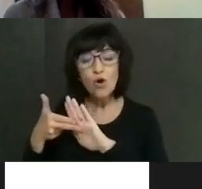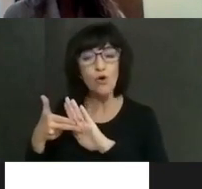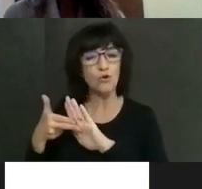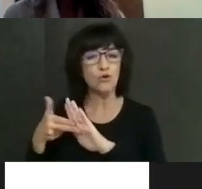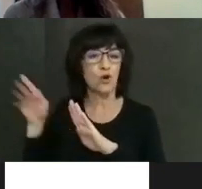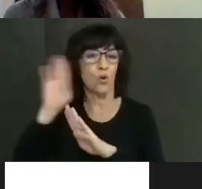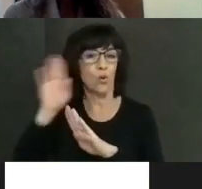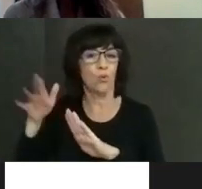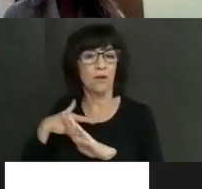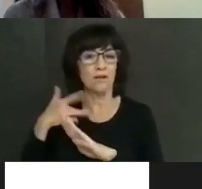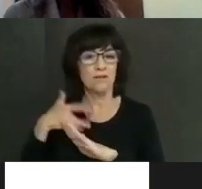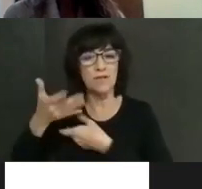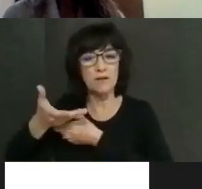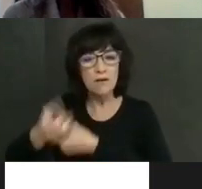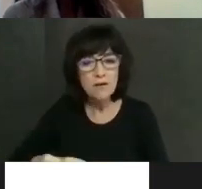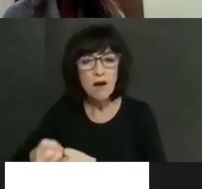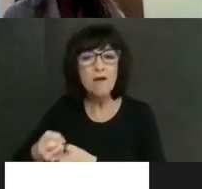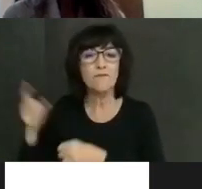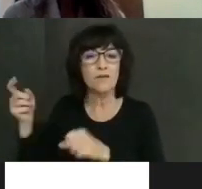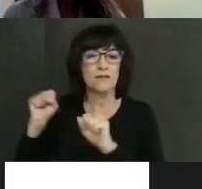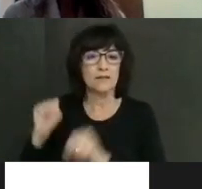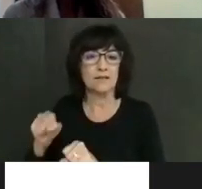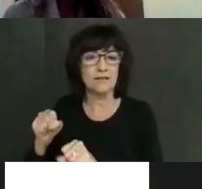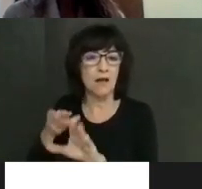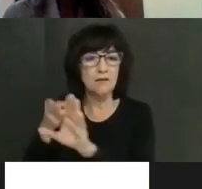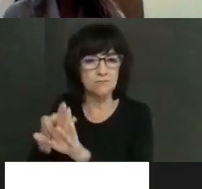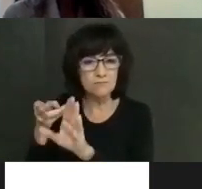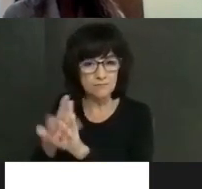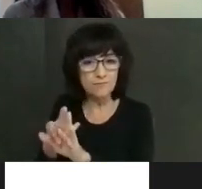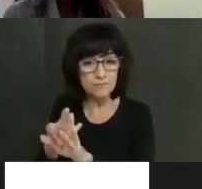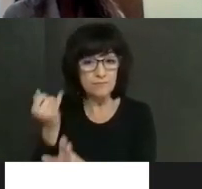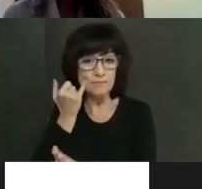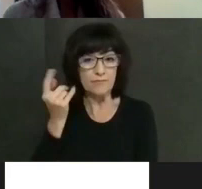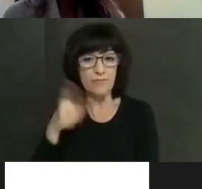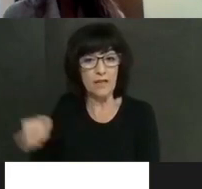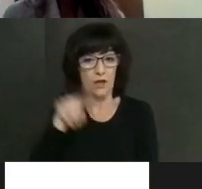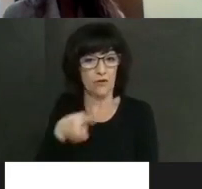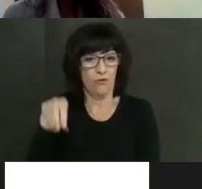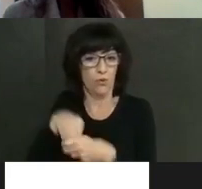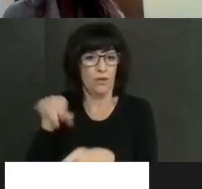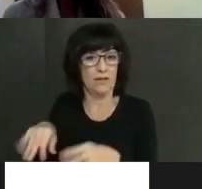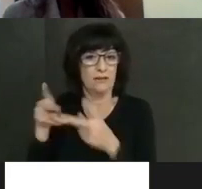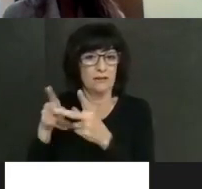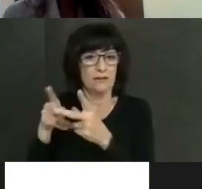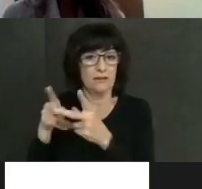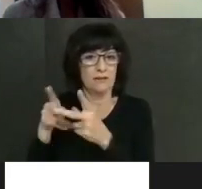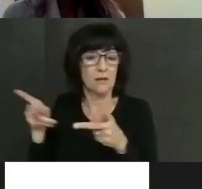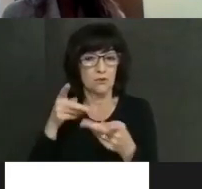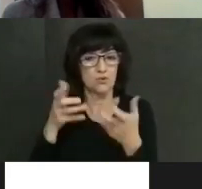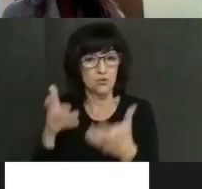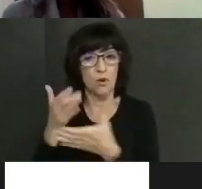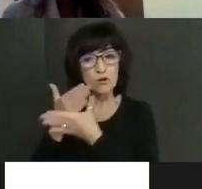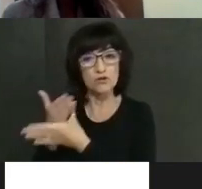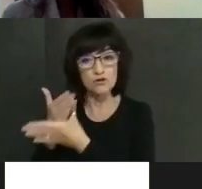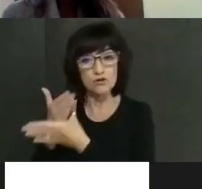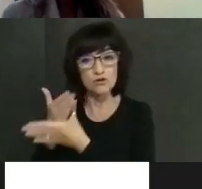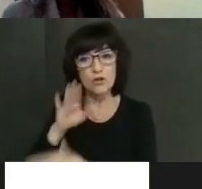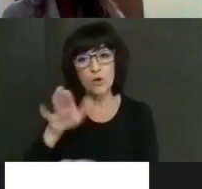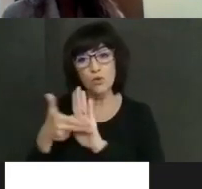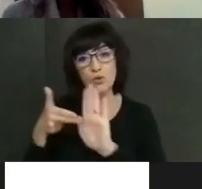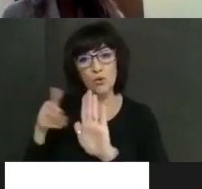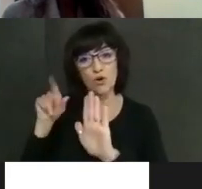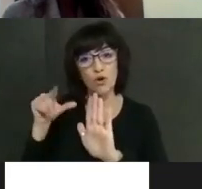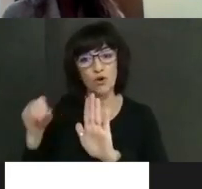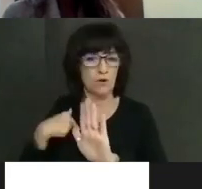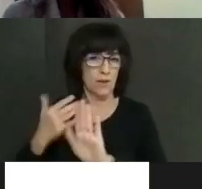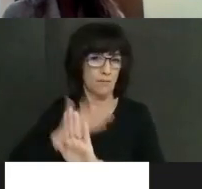members and their students that they should use it. So if you are in that position and want to share your logo, I would love to have that. We'd be happy to